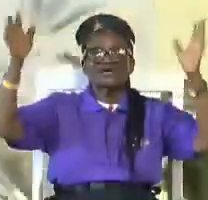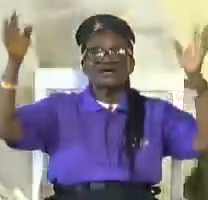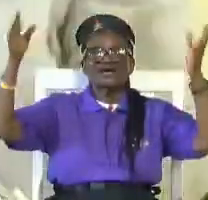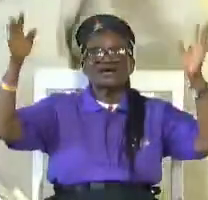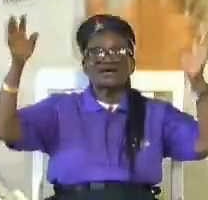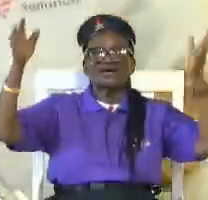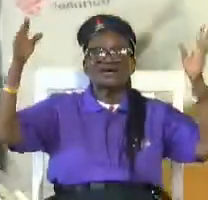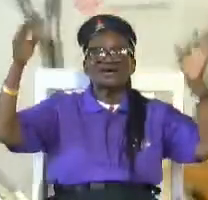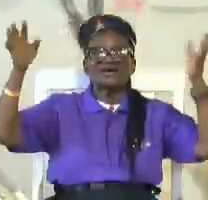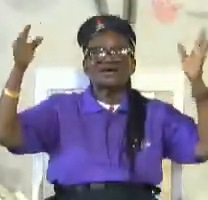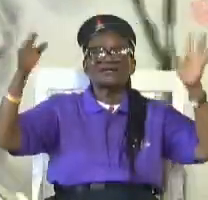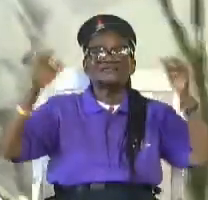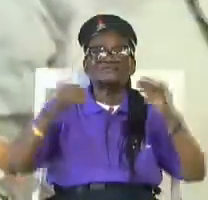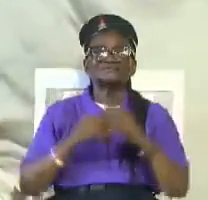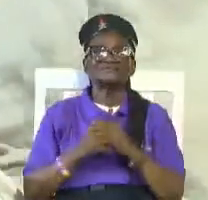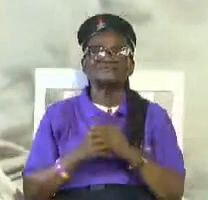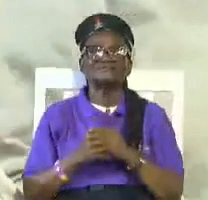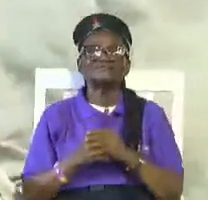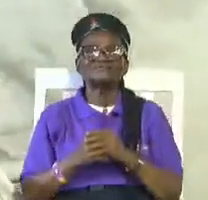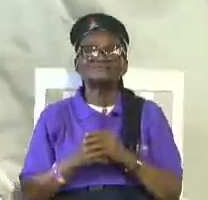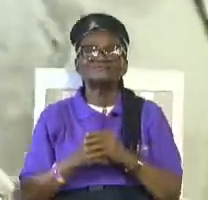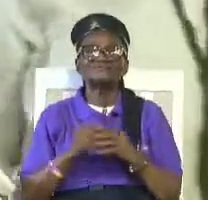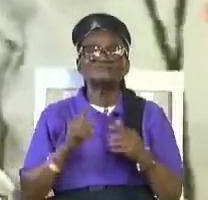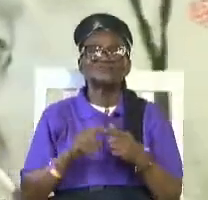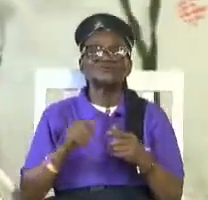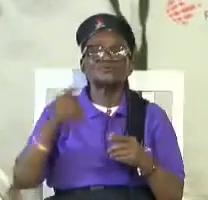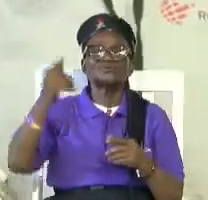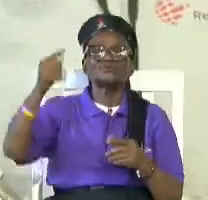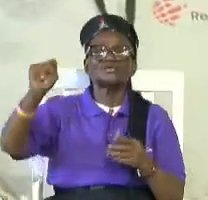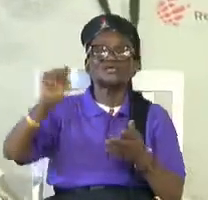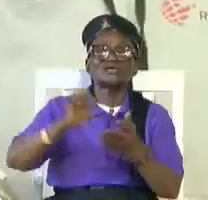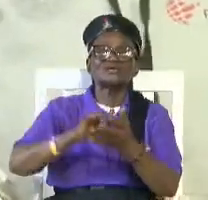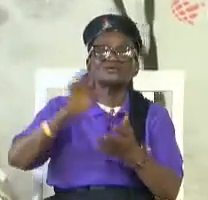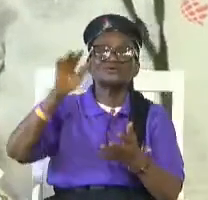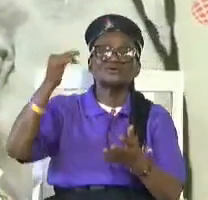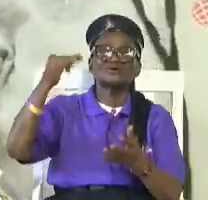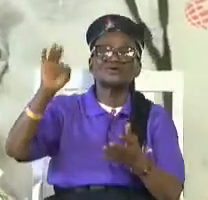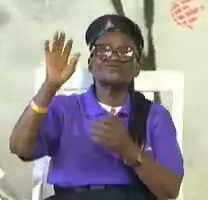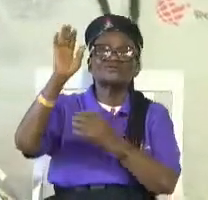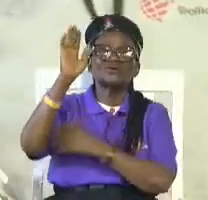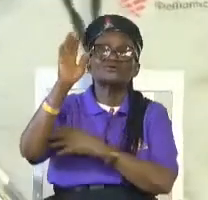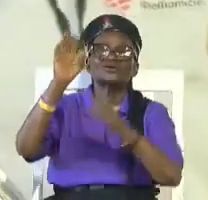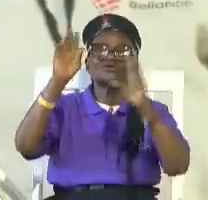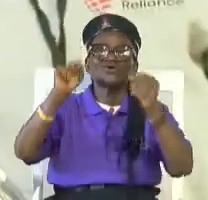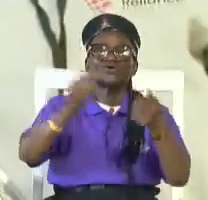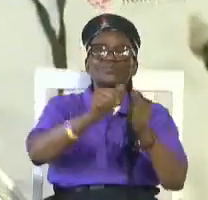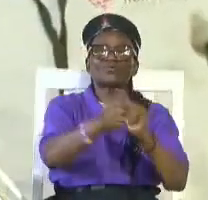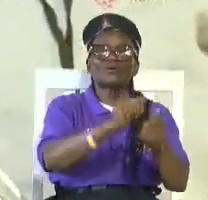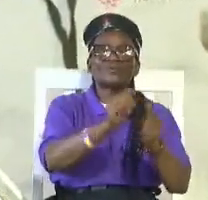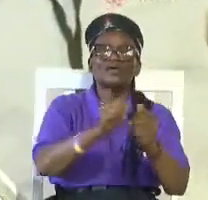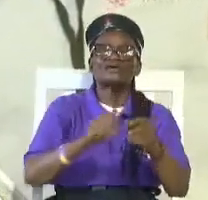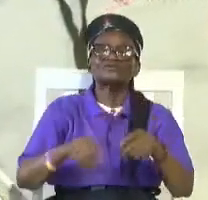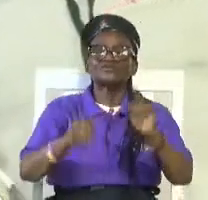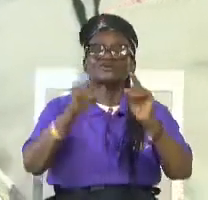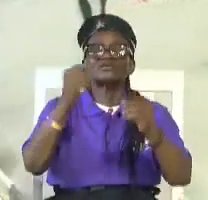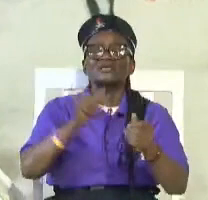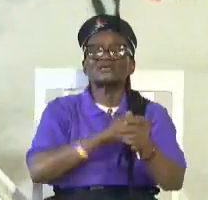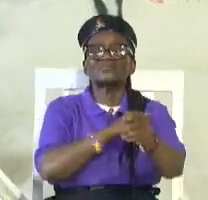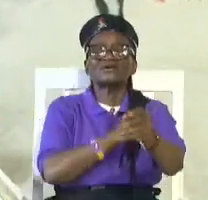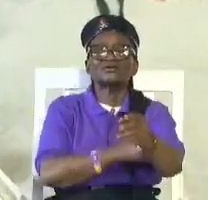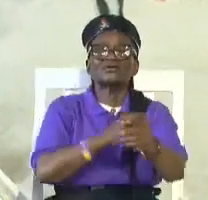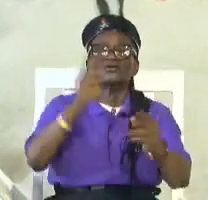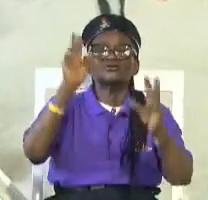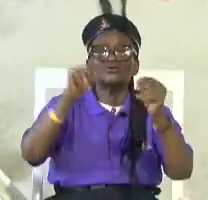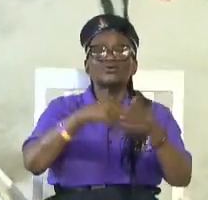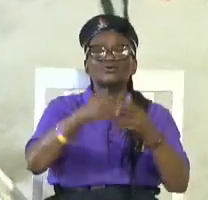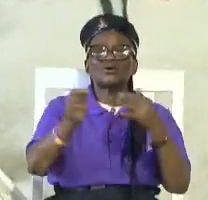A wonderful baby to the glory of the Lord. No complication throughout the pregnancy, no issue at all. The